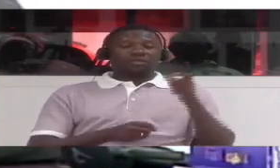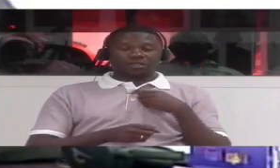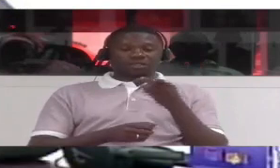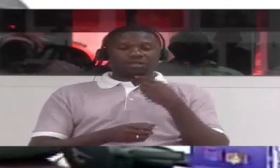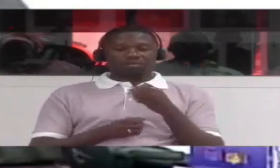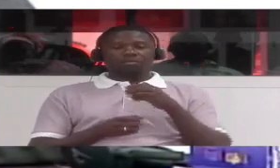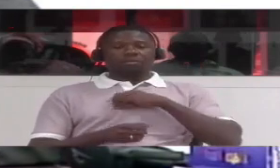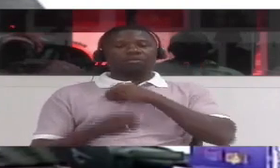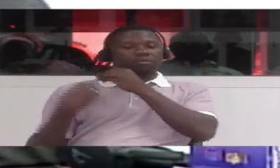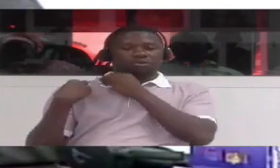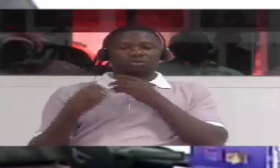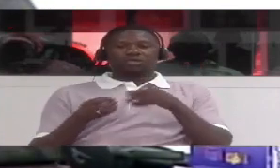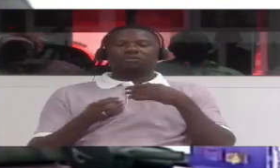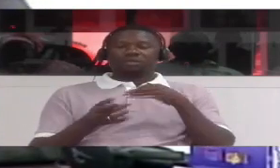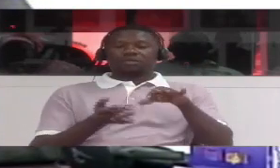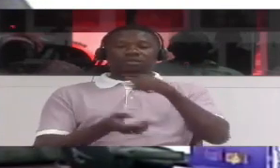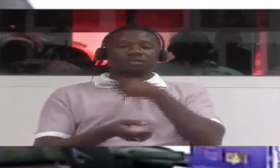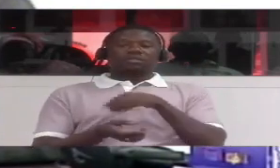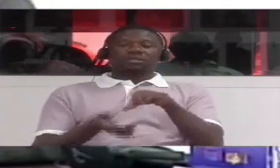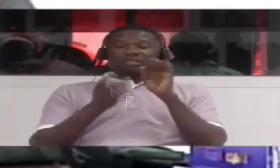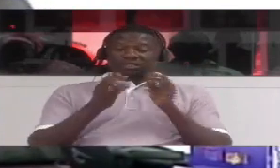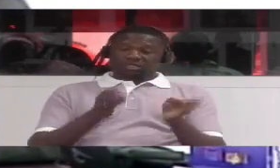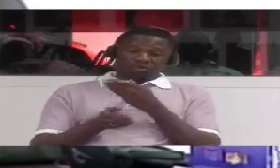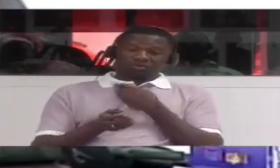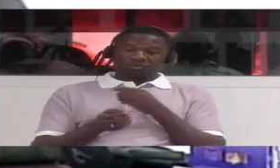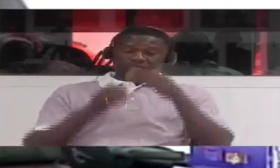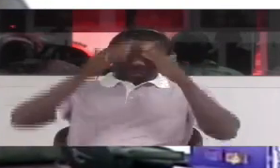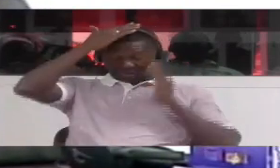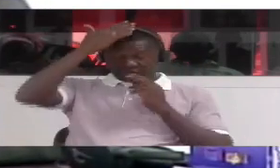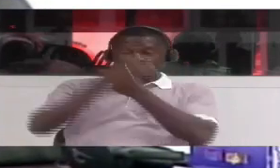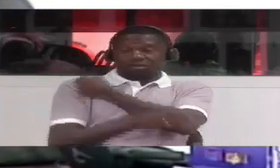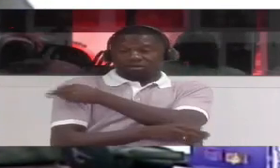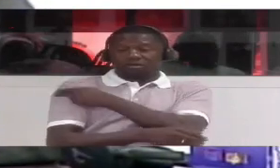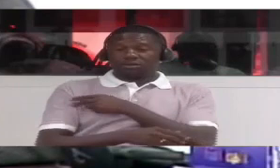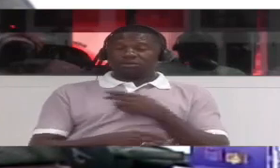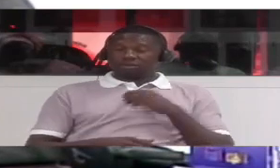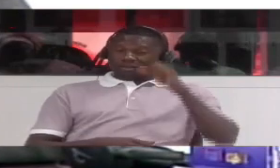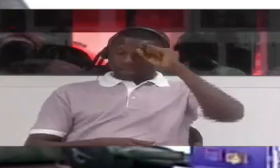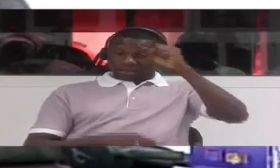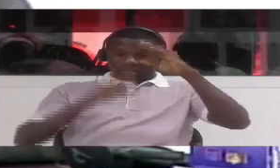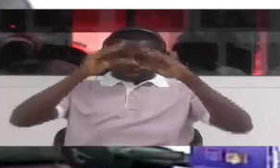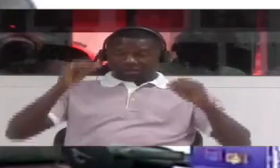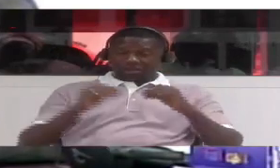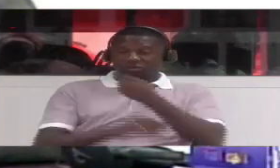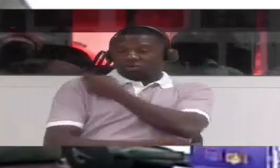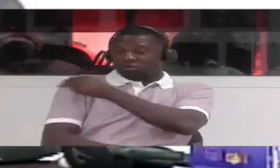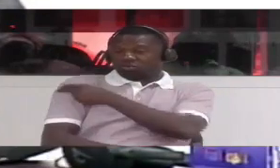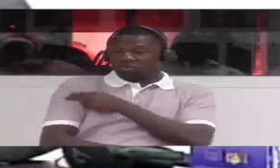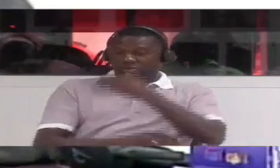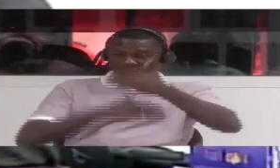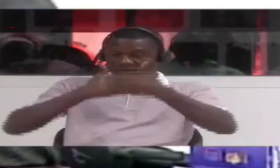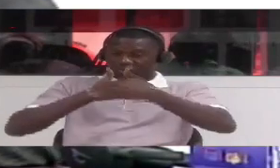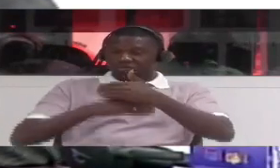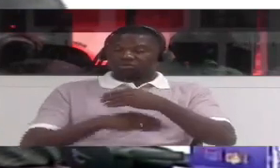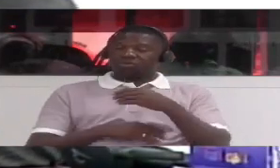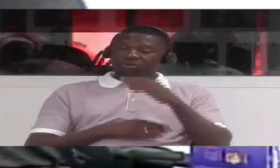the military hospital. That's just State Guard. They used to call it State Guard Hospital, next to the State House. I don't know whether that was out of